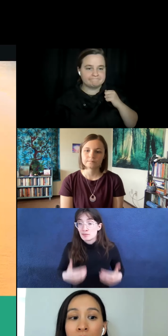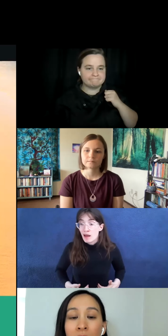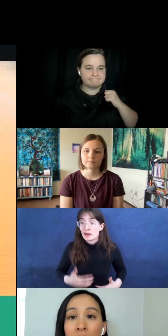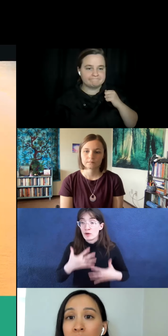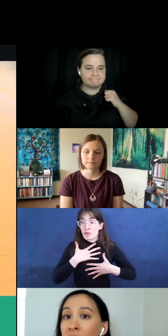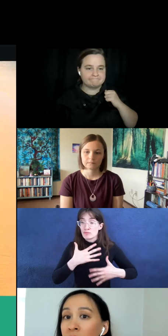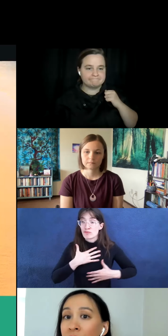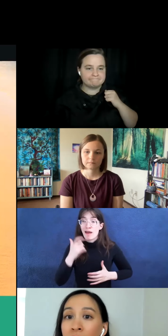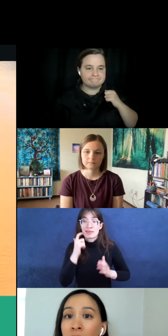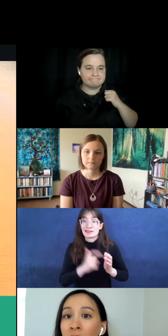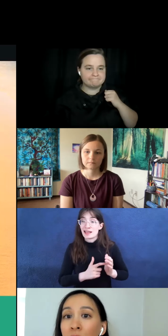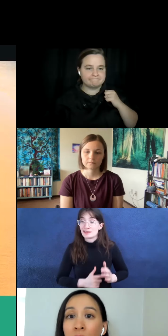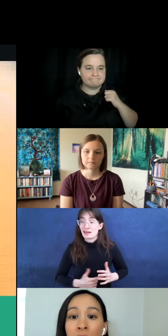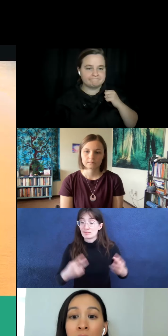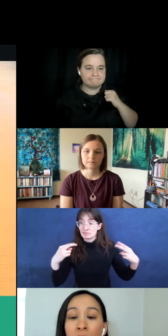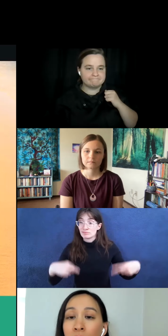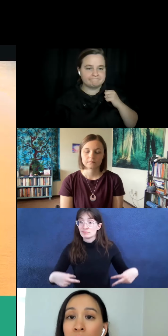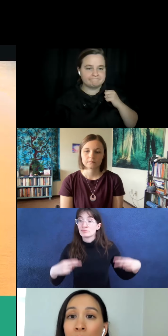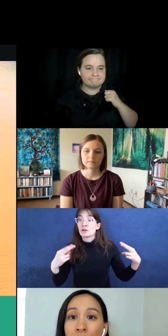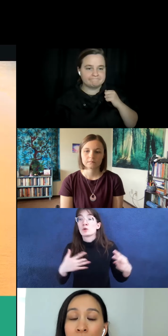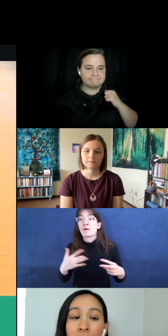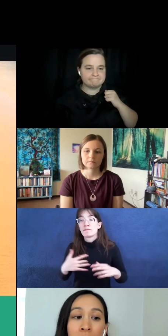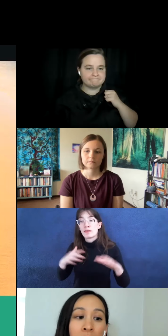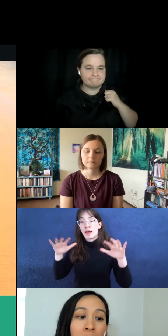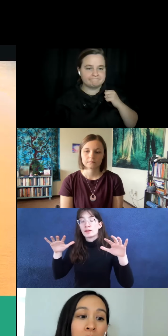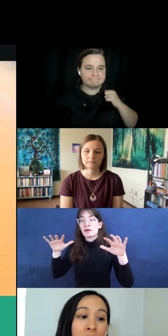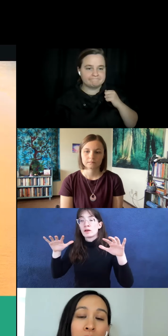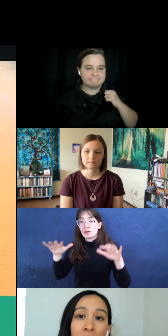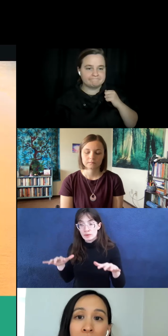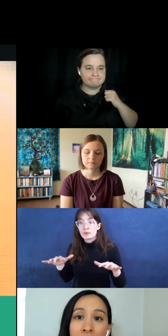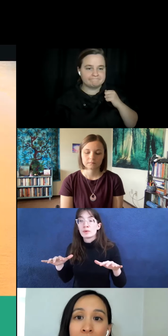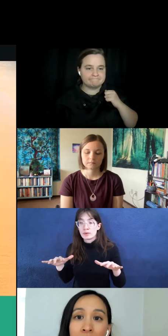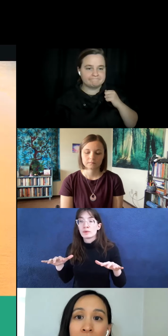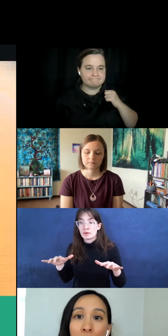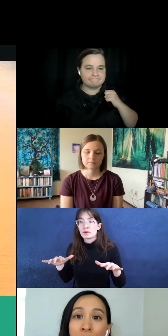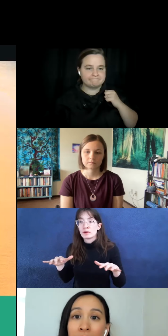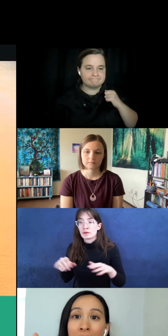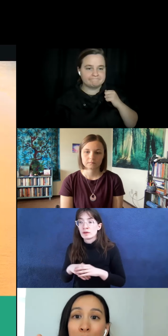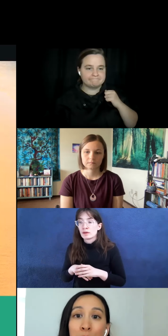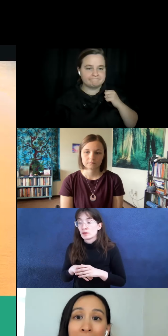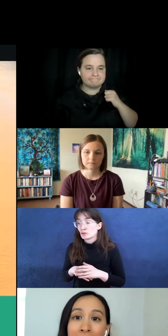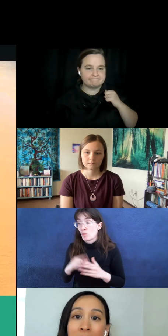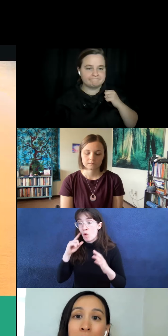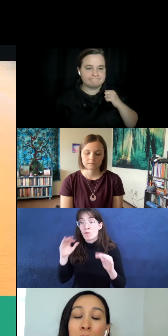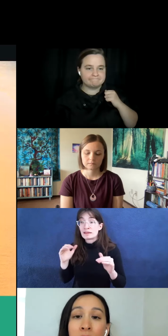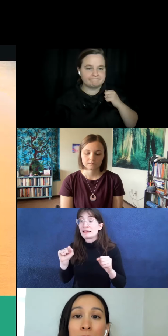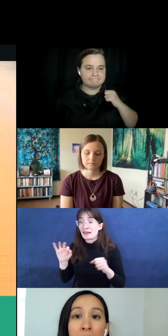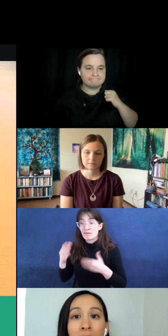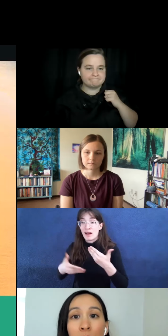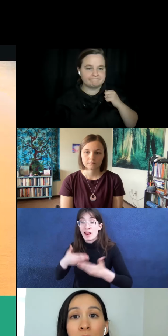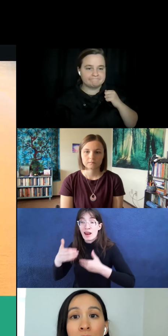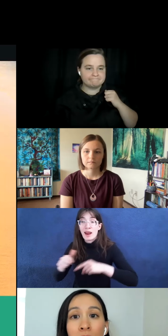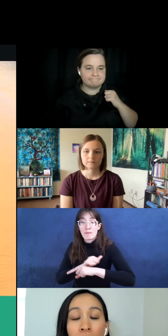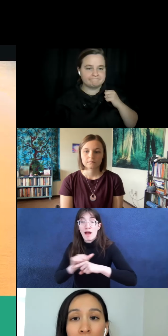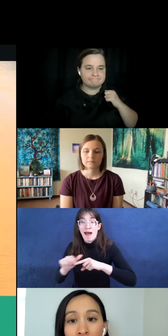be a shift, subtle or however, and that hopefully with practice puts us back